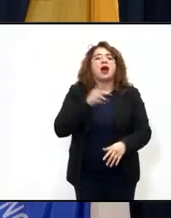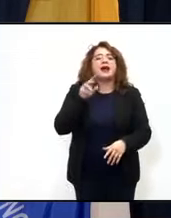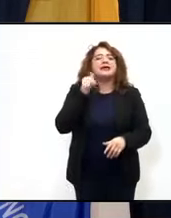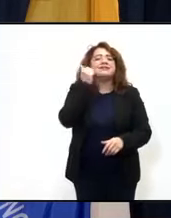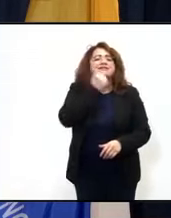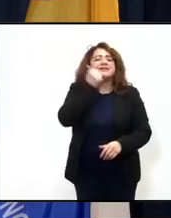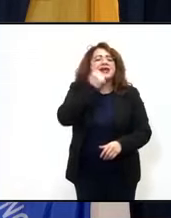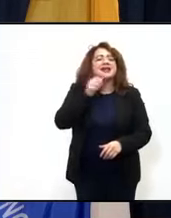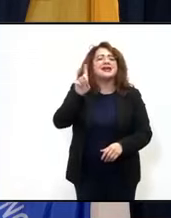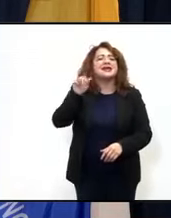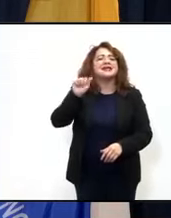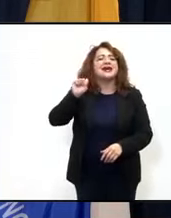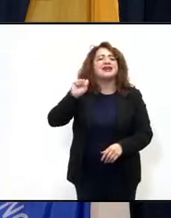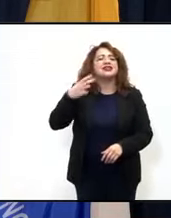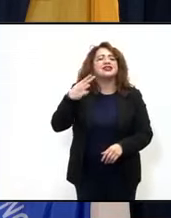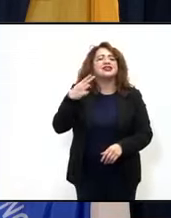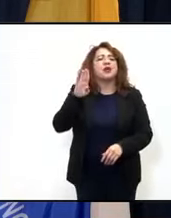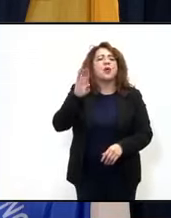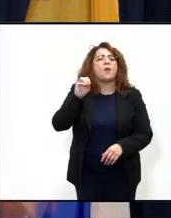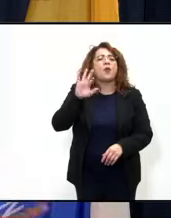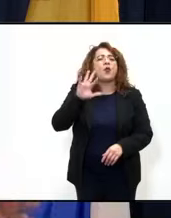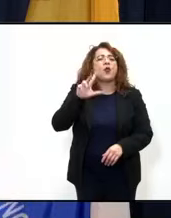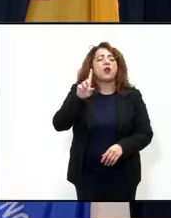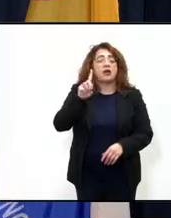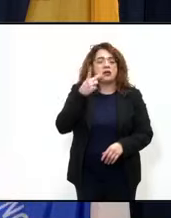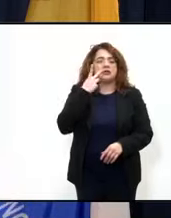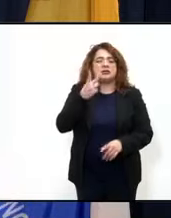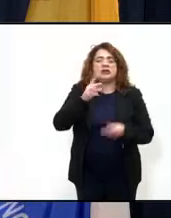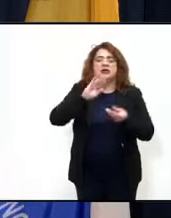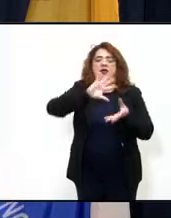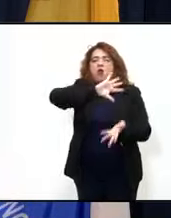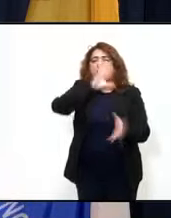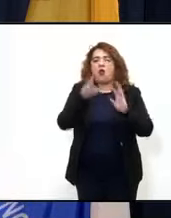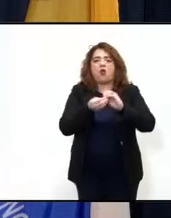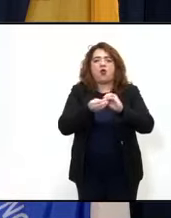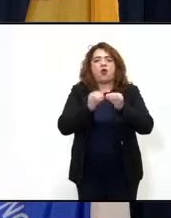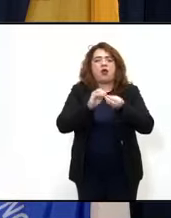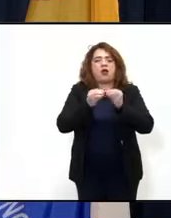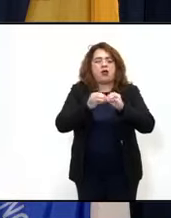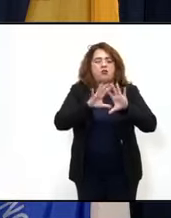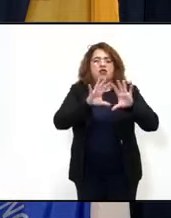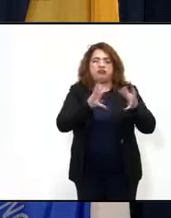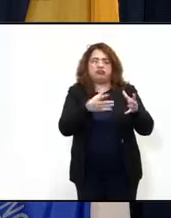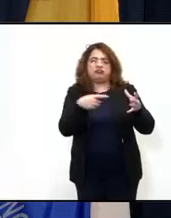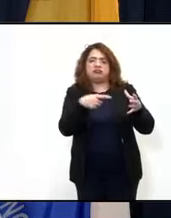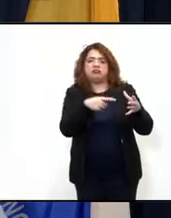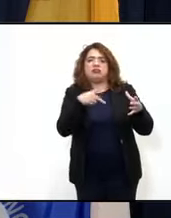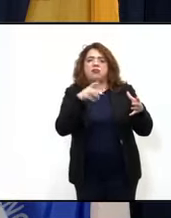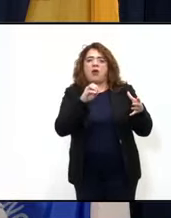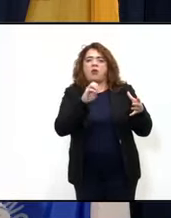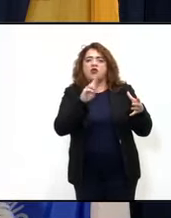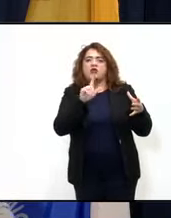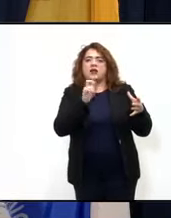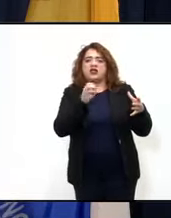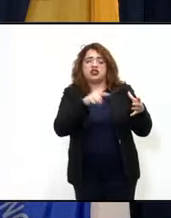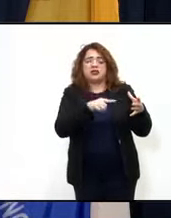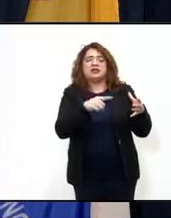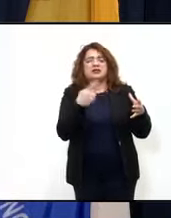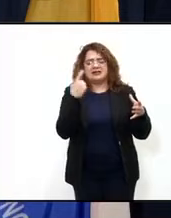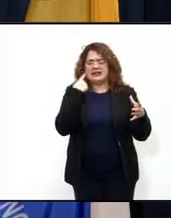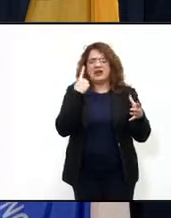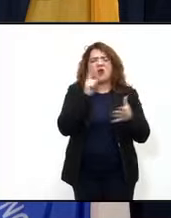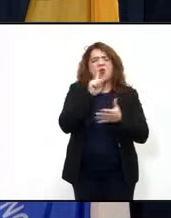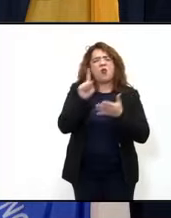that gives a lot more data about what the total population number is. And I think that dashboard for today should be updated in the